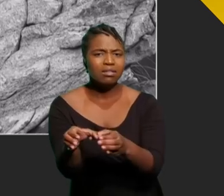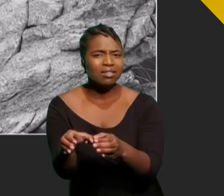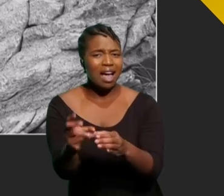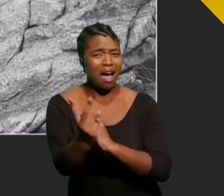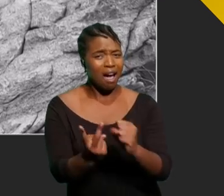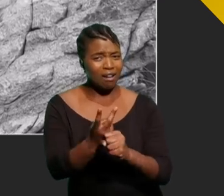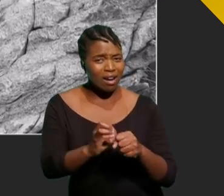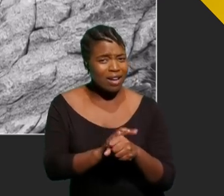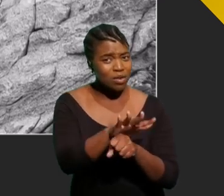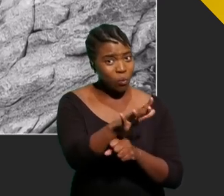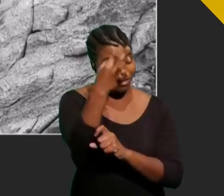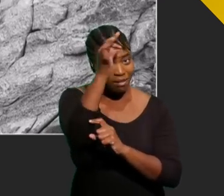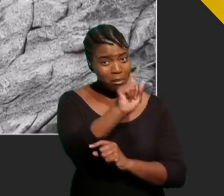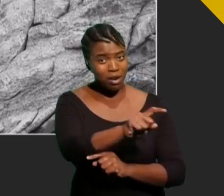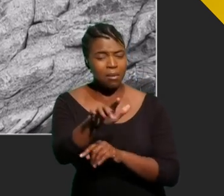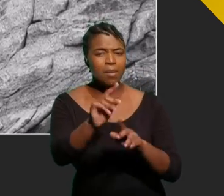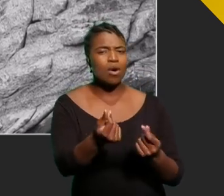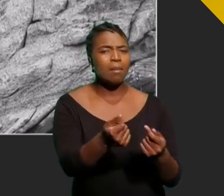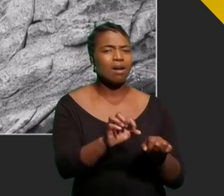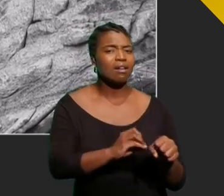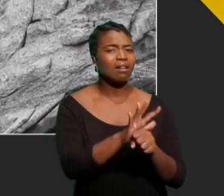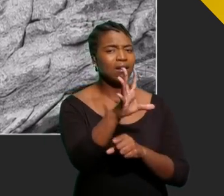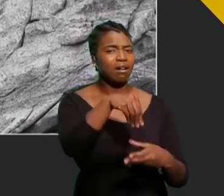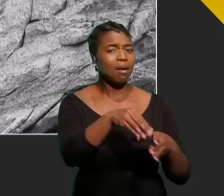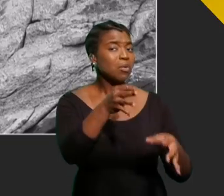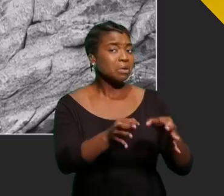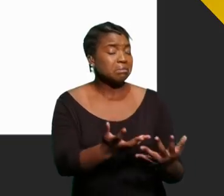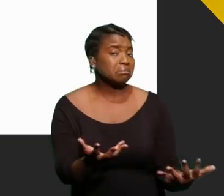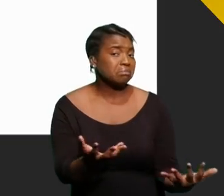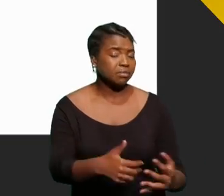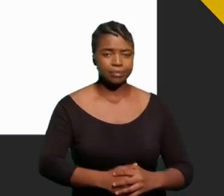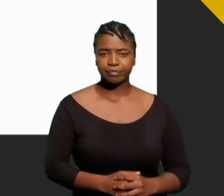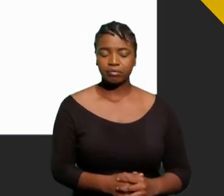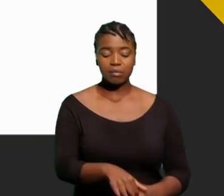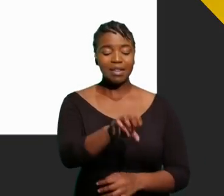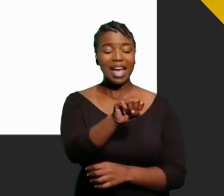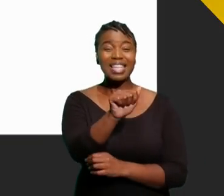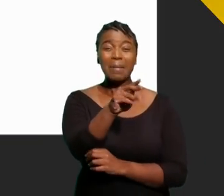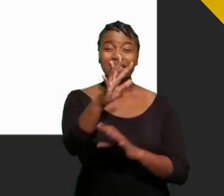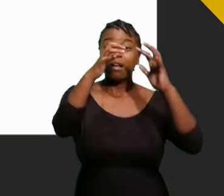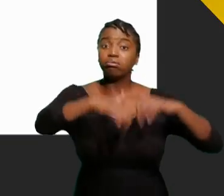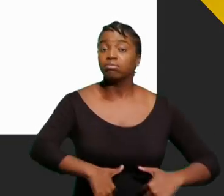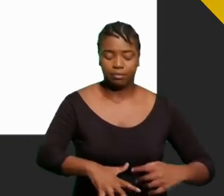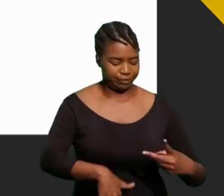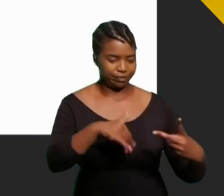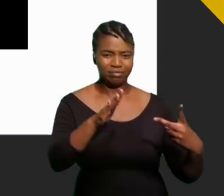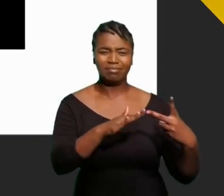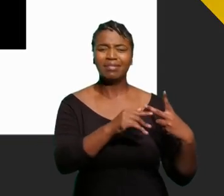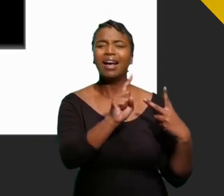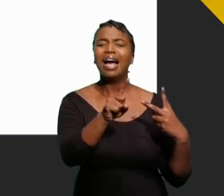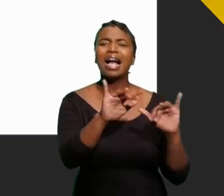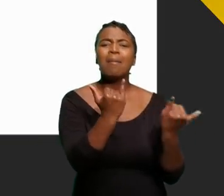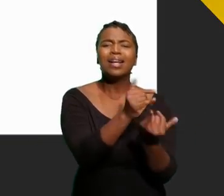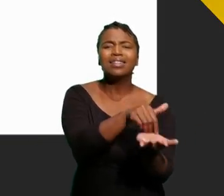force influenced by people with money or people within the political connectedness. The SABC is collapsing. Companies are